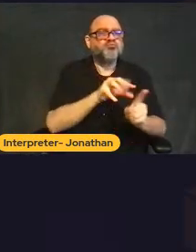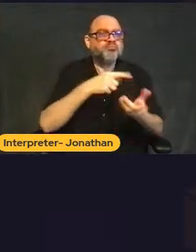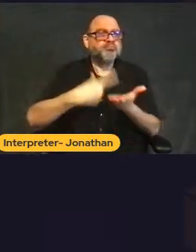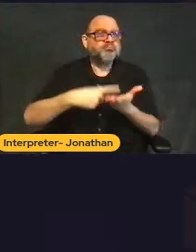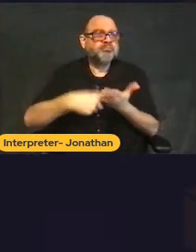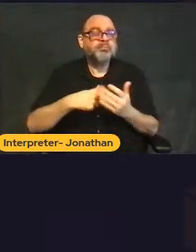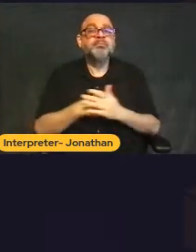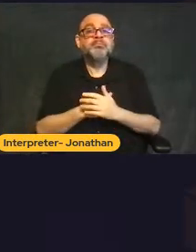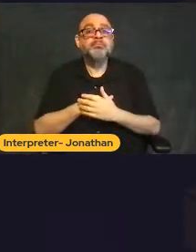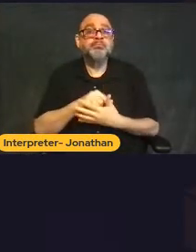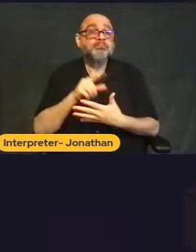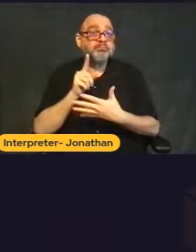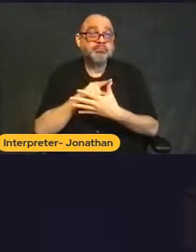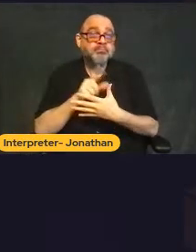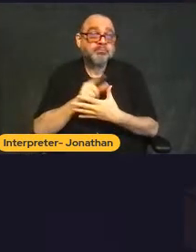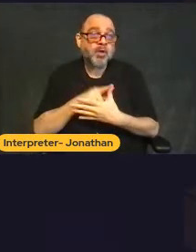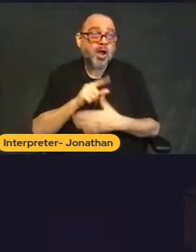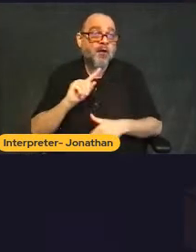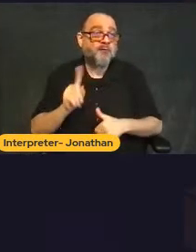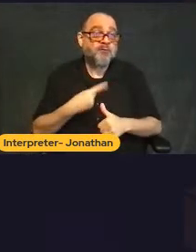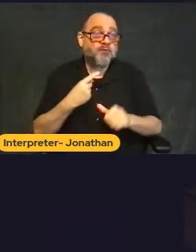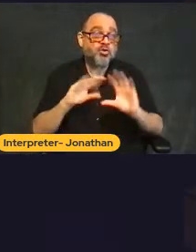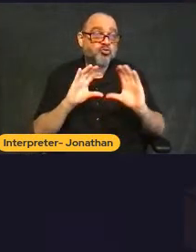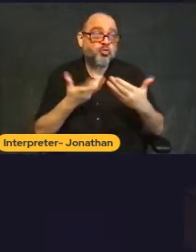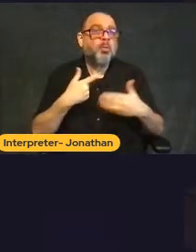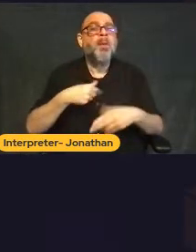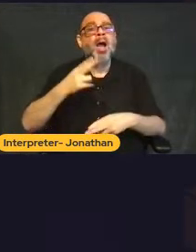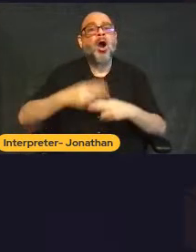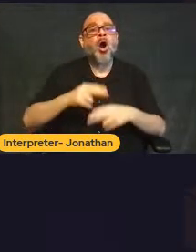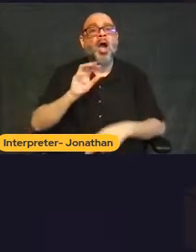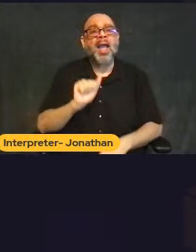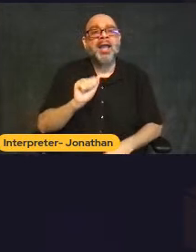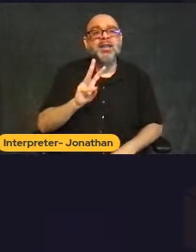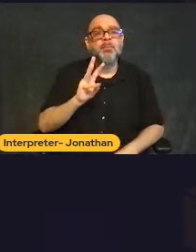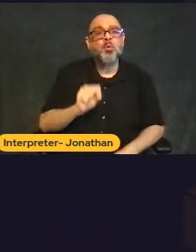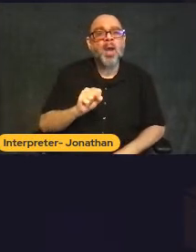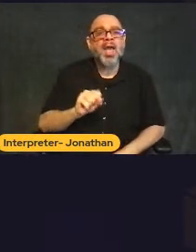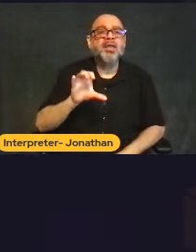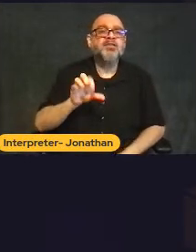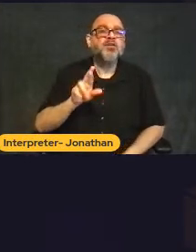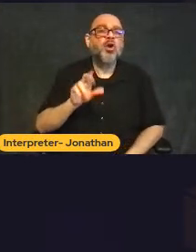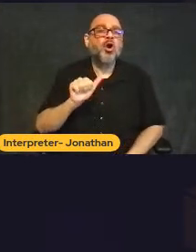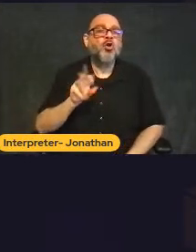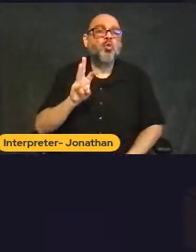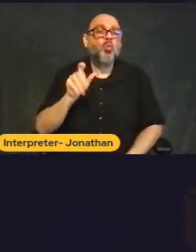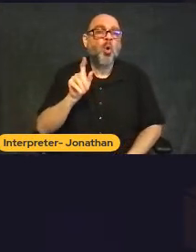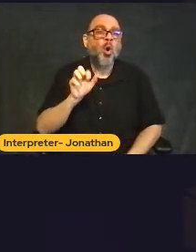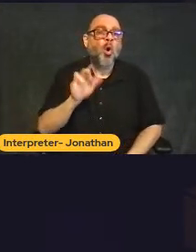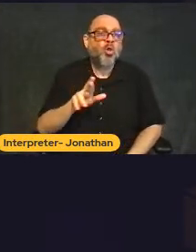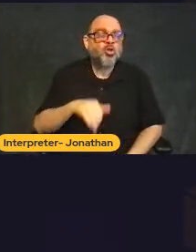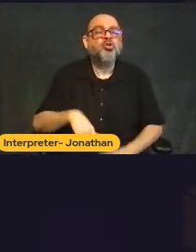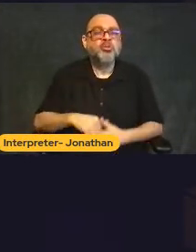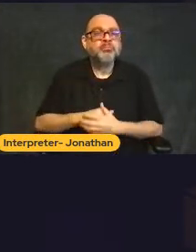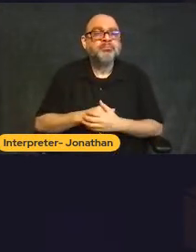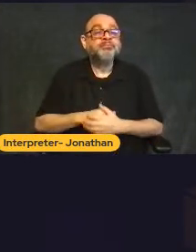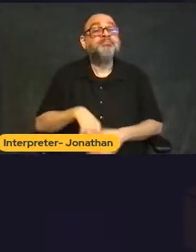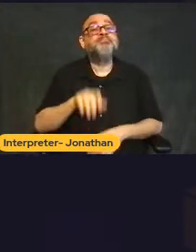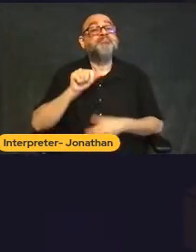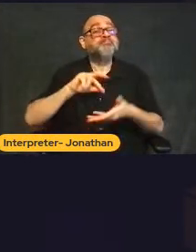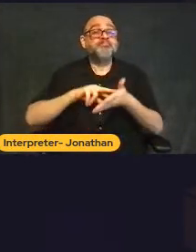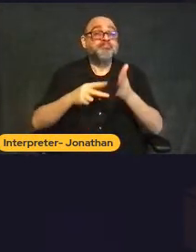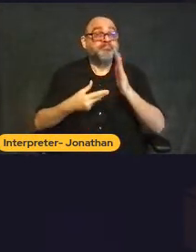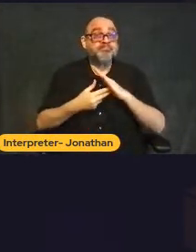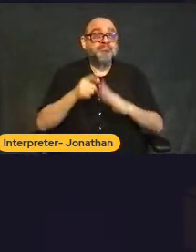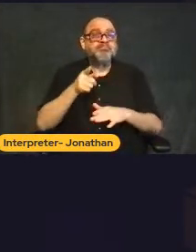The first group is what I call an AWS crawler. And these solutions, they basically work like